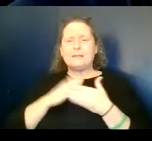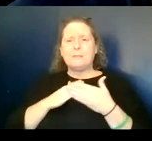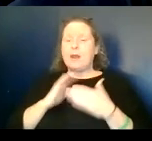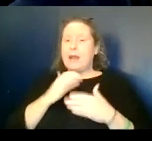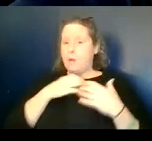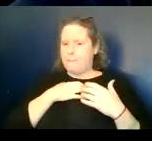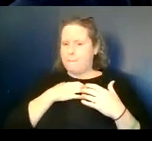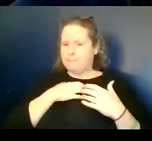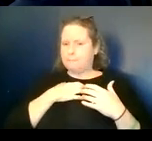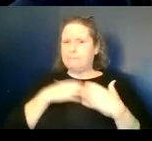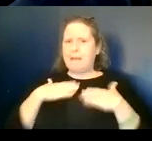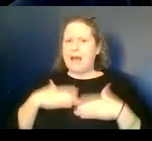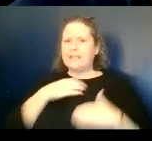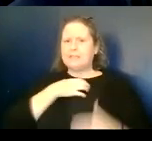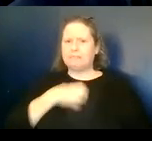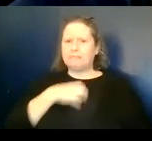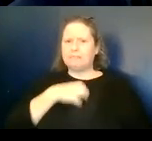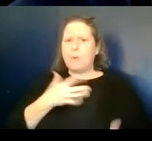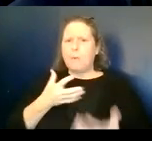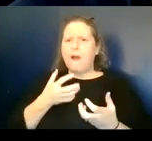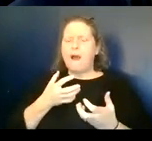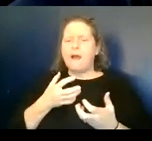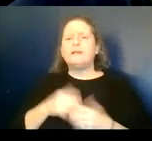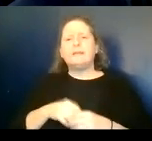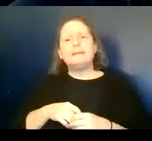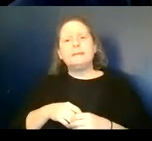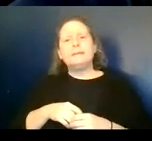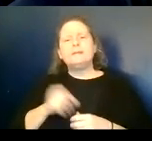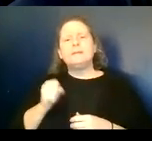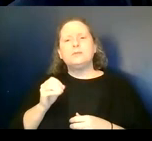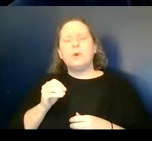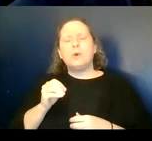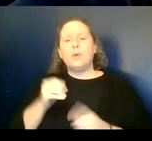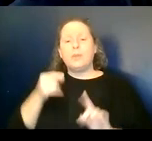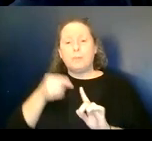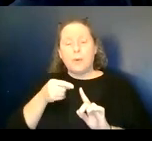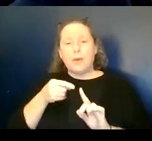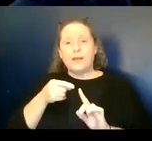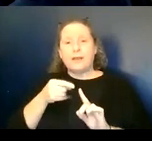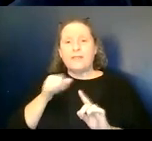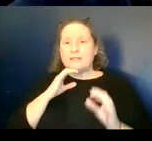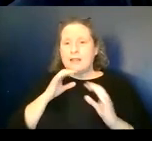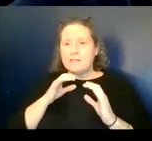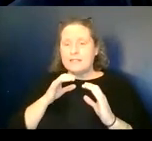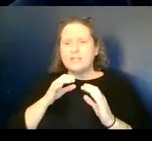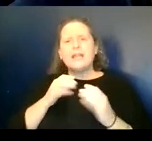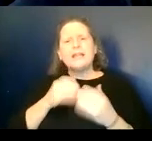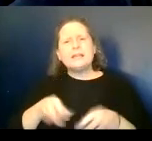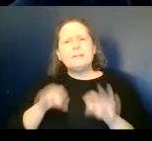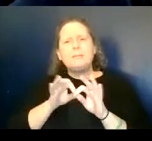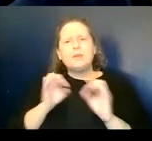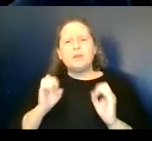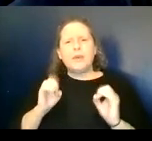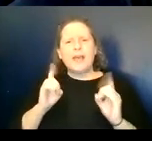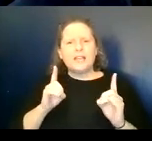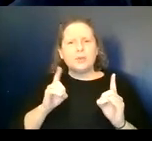this conversation is really getting at the importance of educating people, whether it's ourselves or the people we